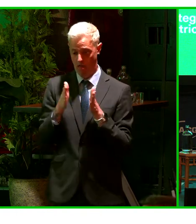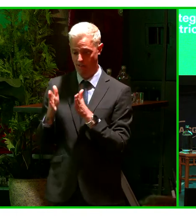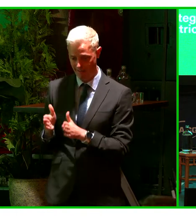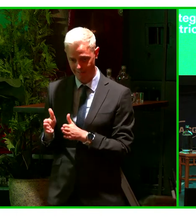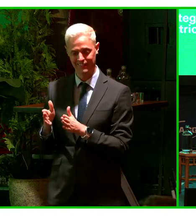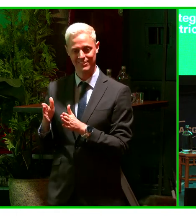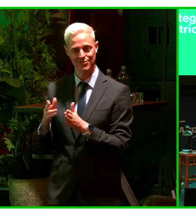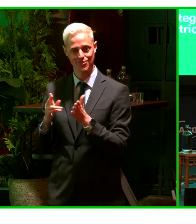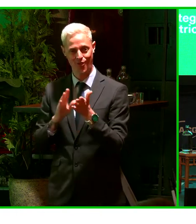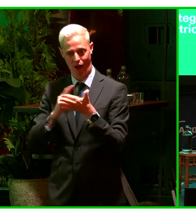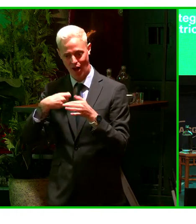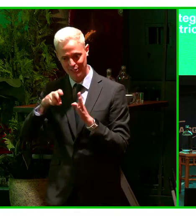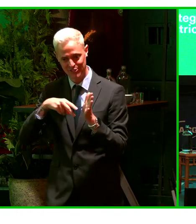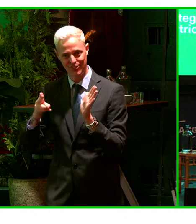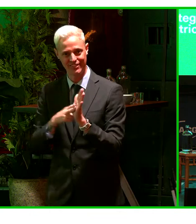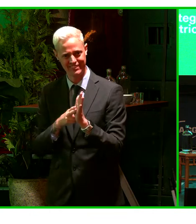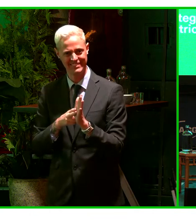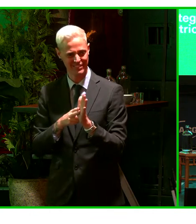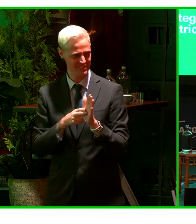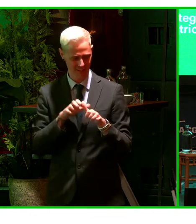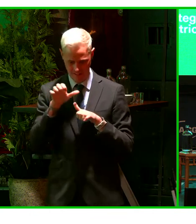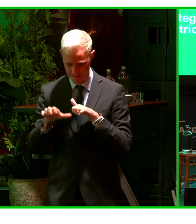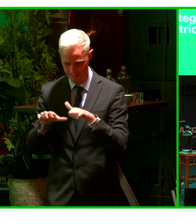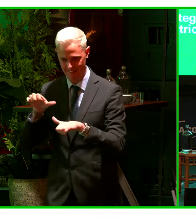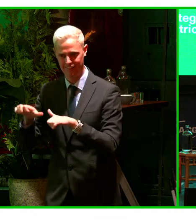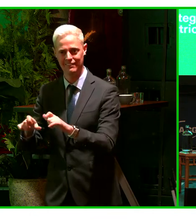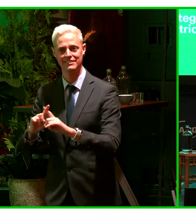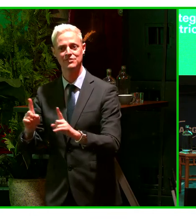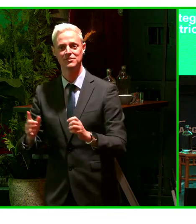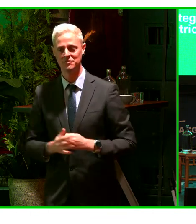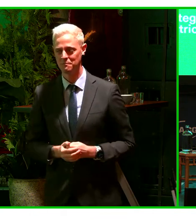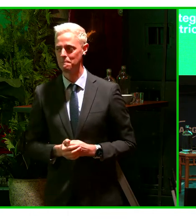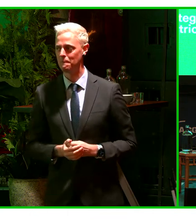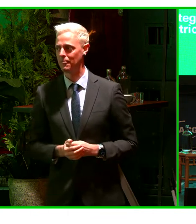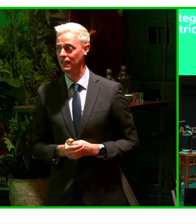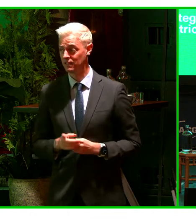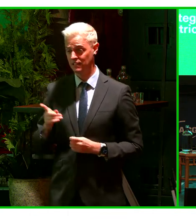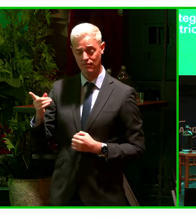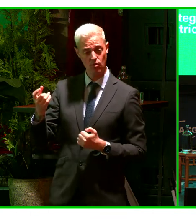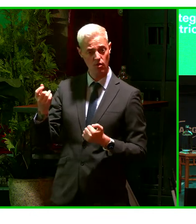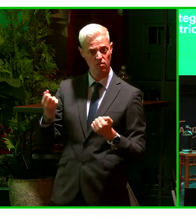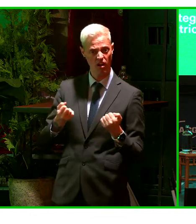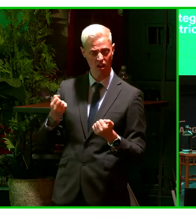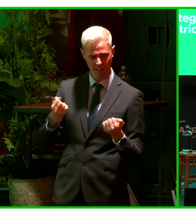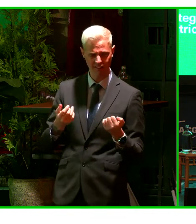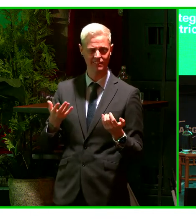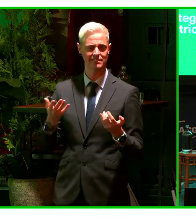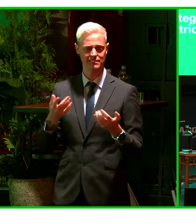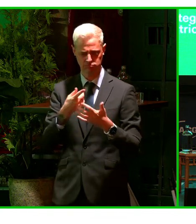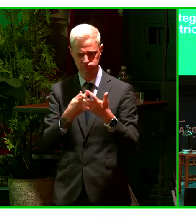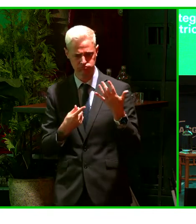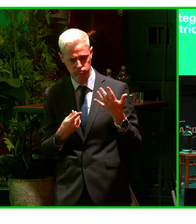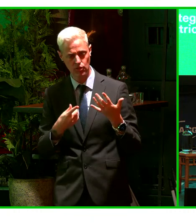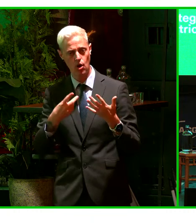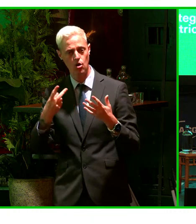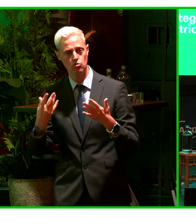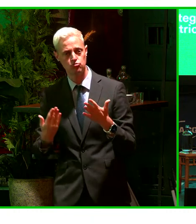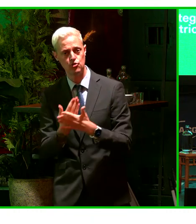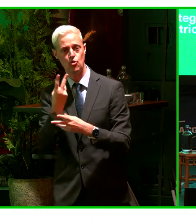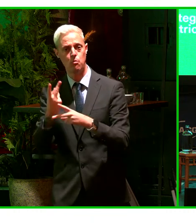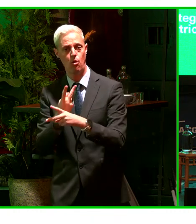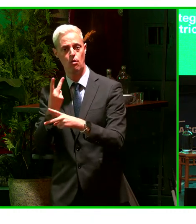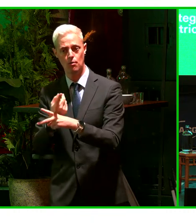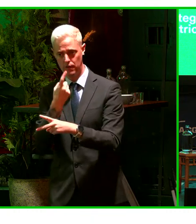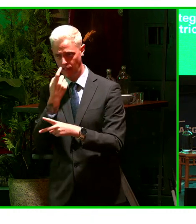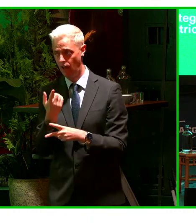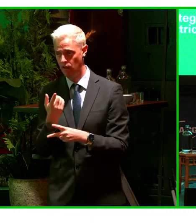in that industry. In the power industry, we know about renewables, huge opportunity. You can't believe